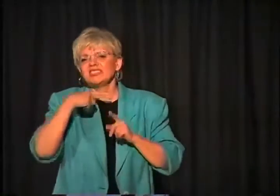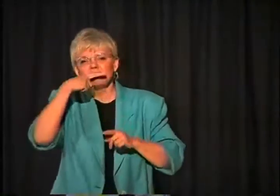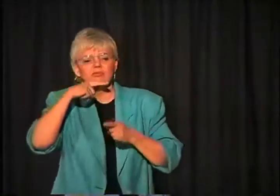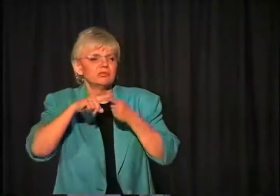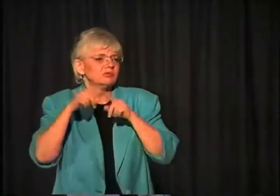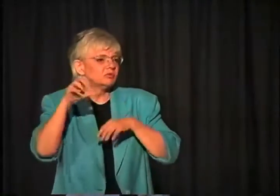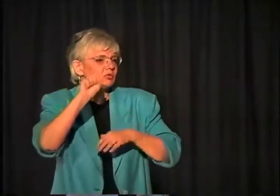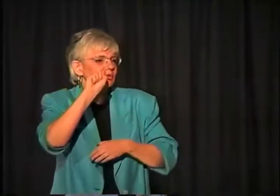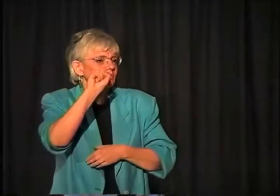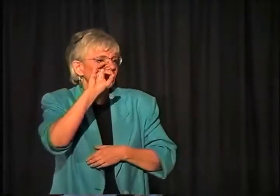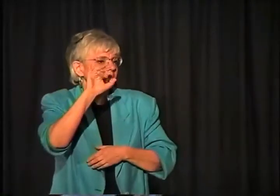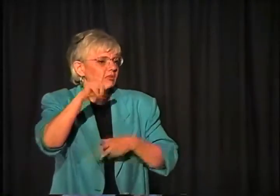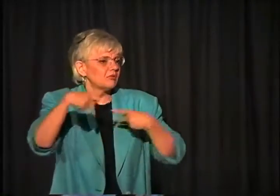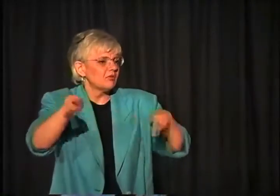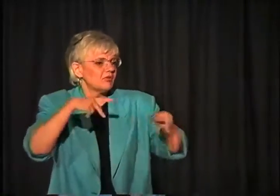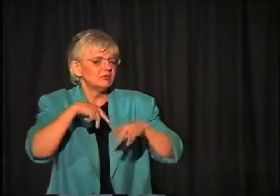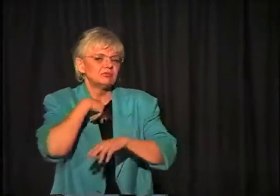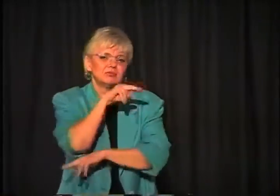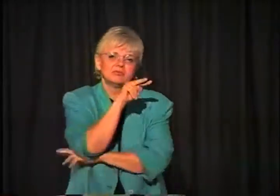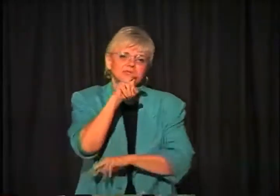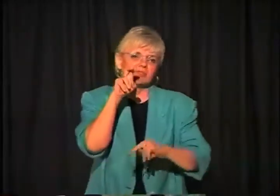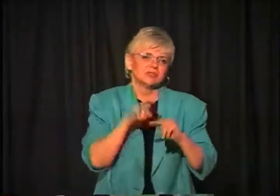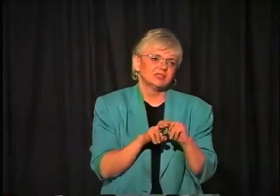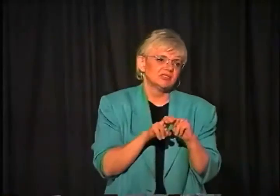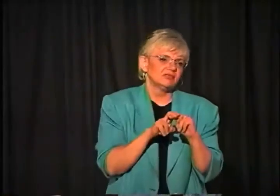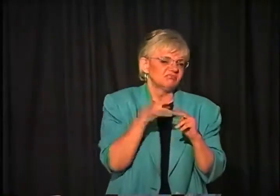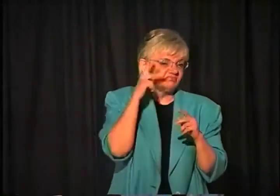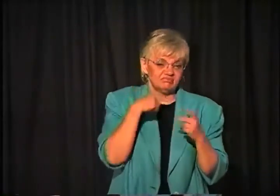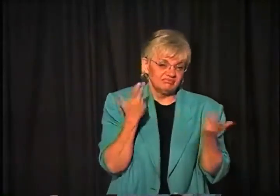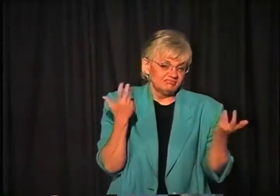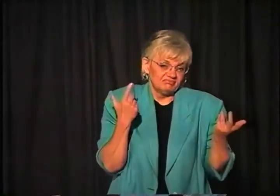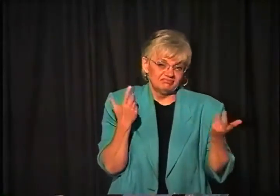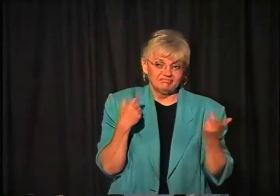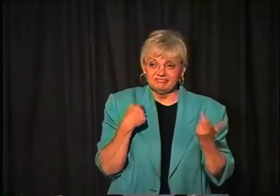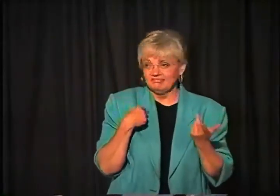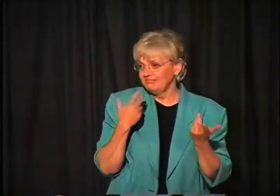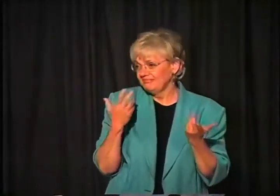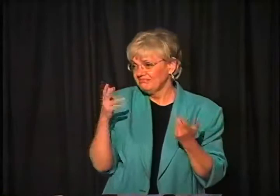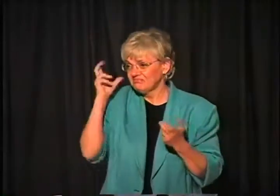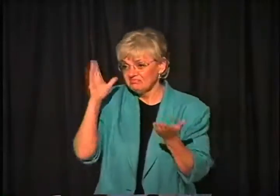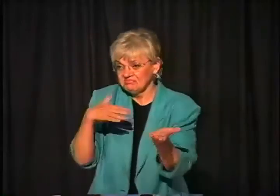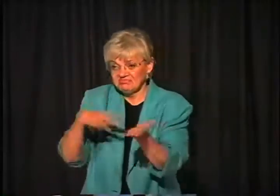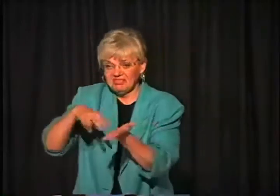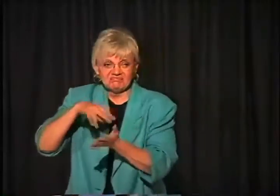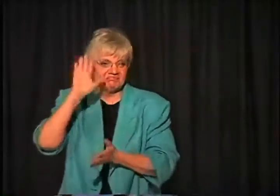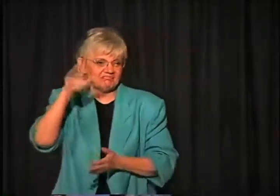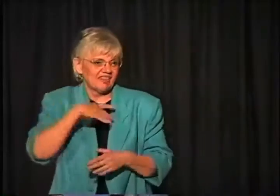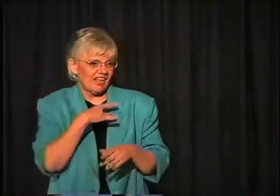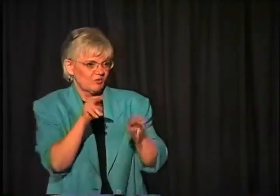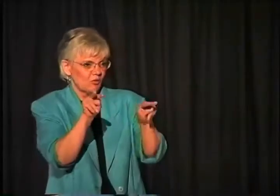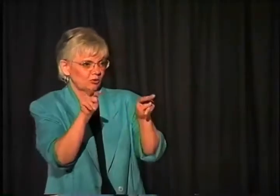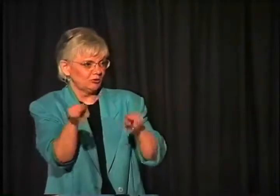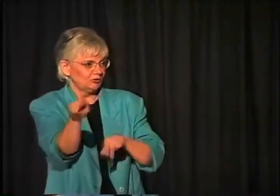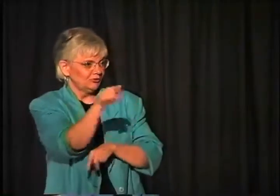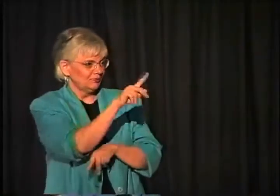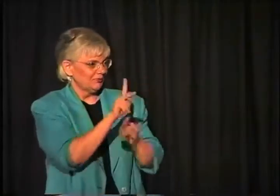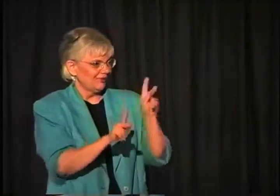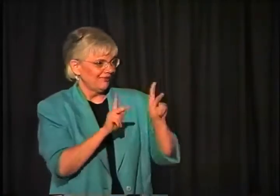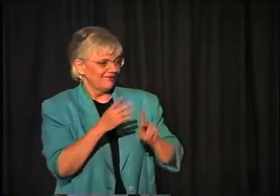Take, for example, if you go to a bar where there's music, or if you're going to a social party where music's playing, or any kind